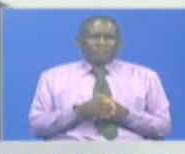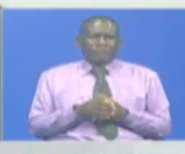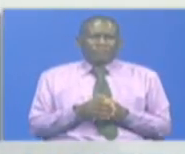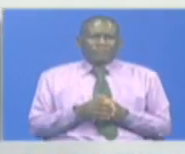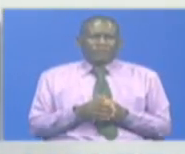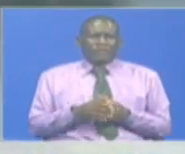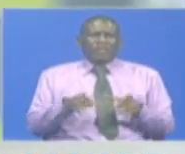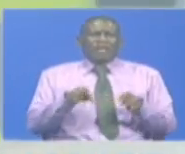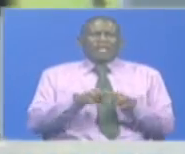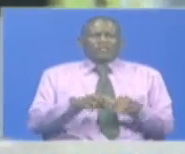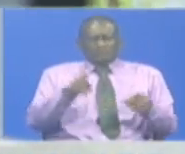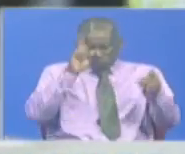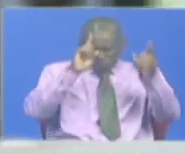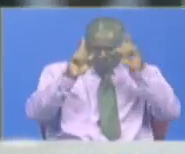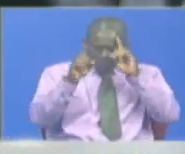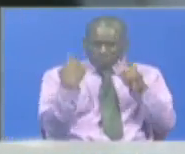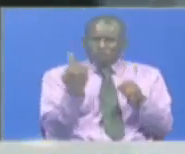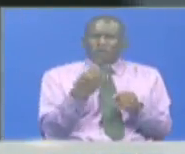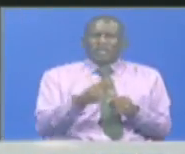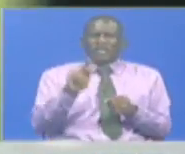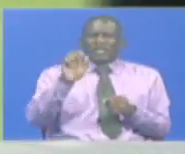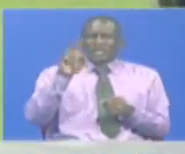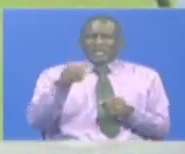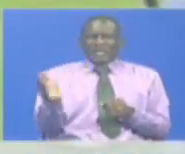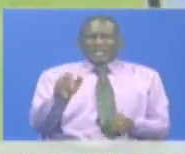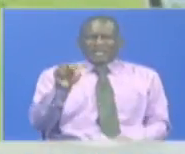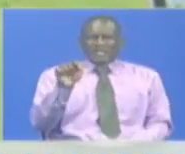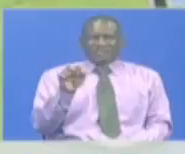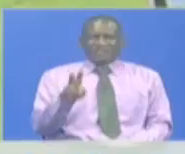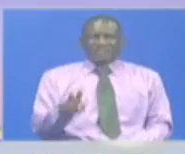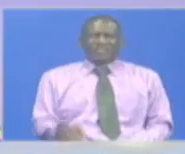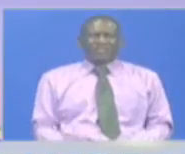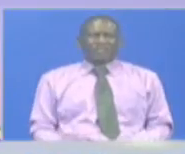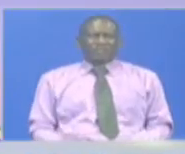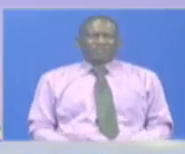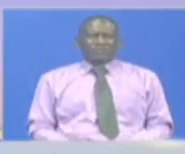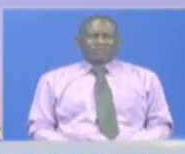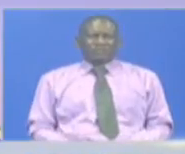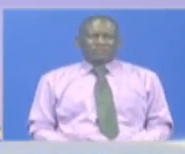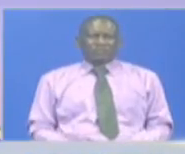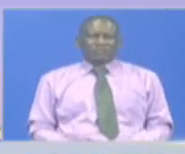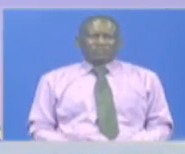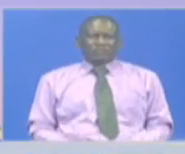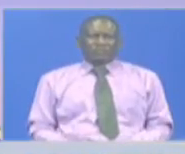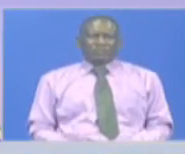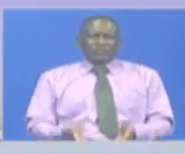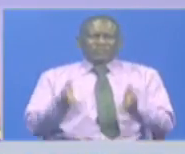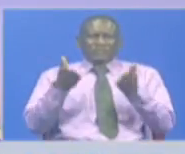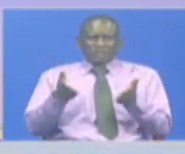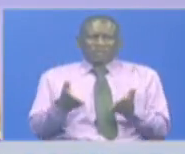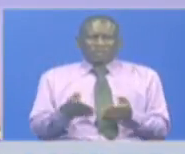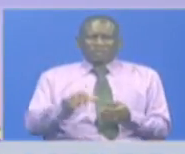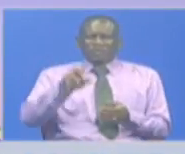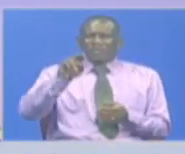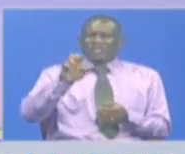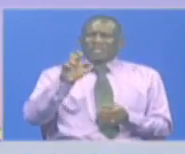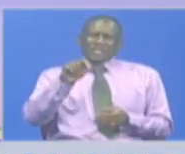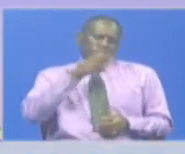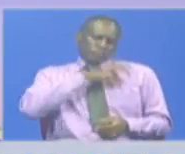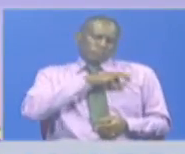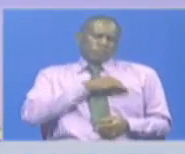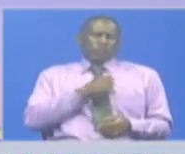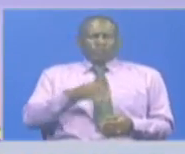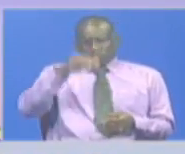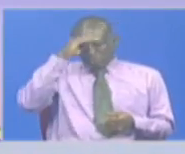second-guessing. Kennedy Muredi, NTV. Now, the net earnings of alcoholic